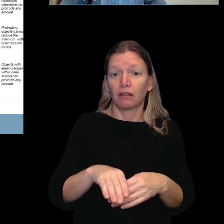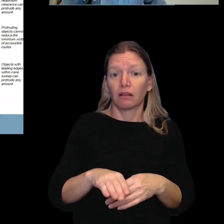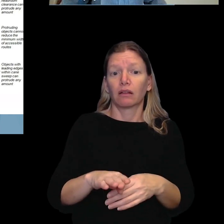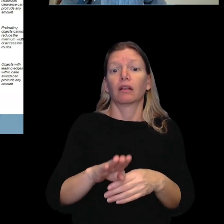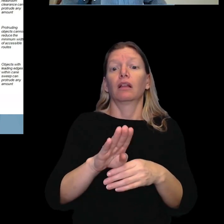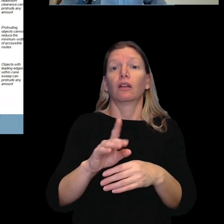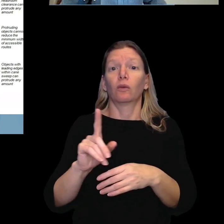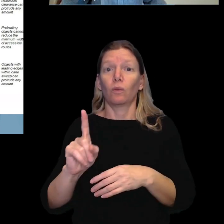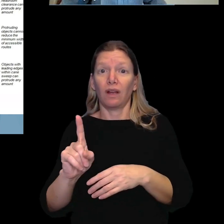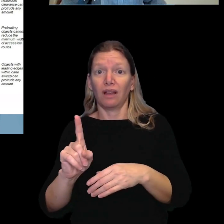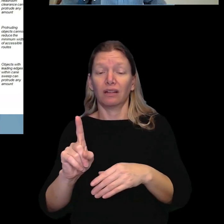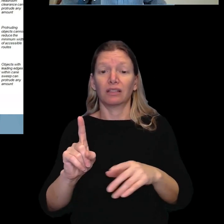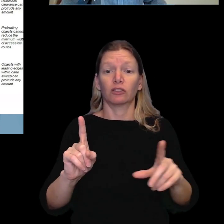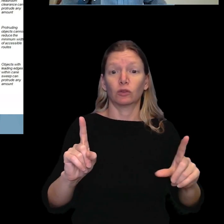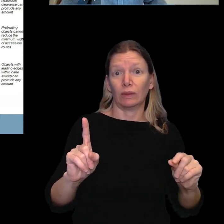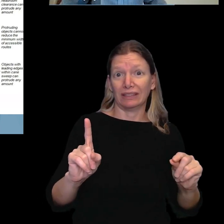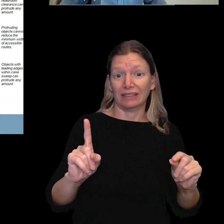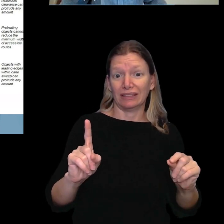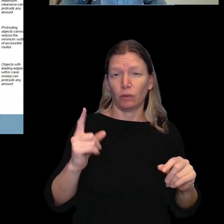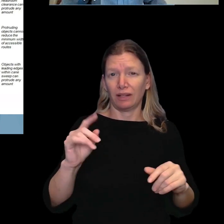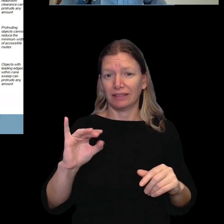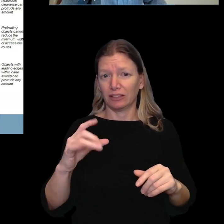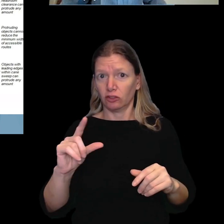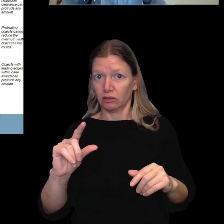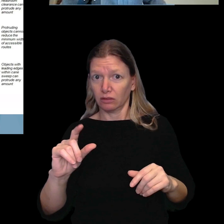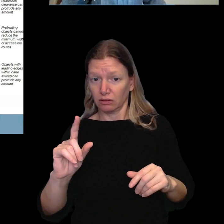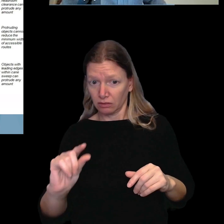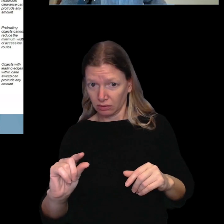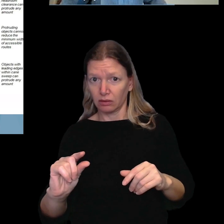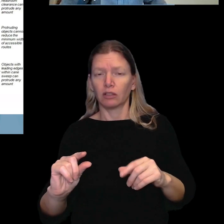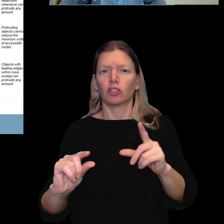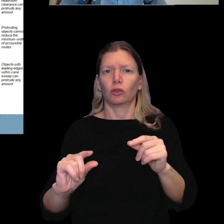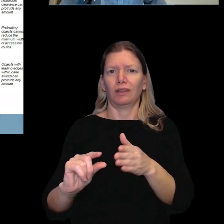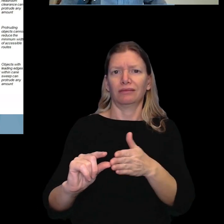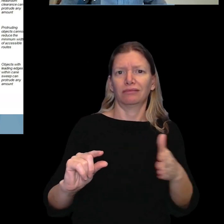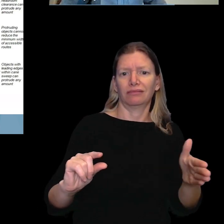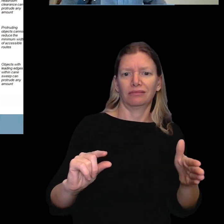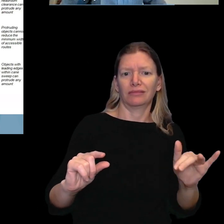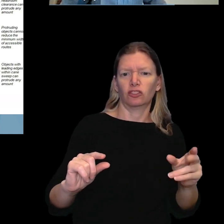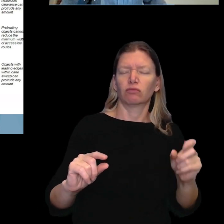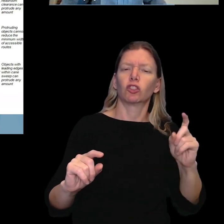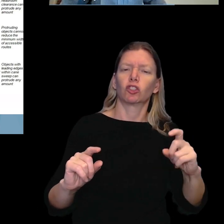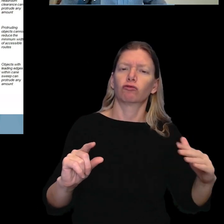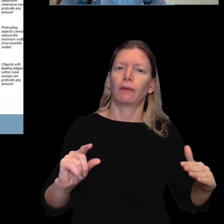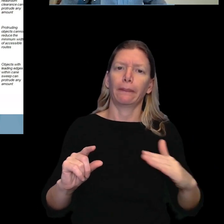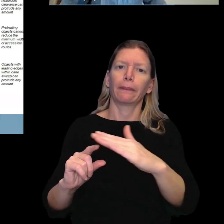If there is a slope which is greater than 1 in 20, then there should